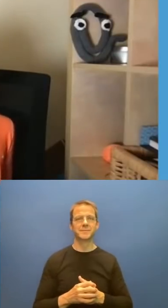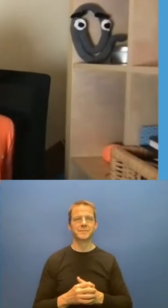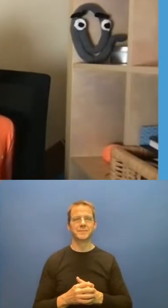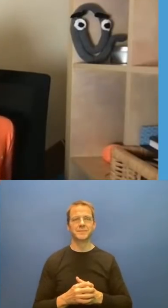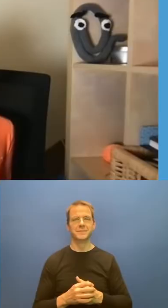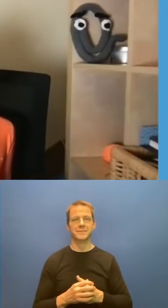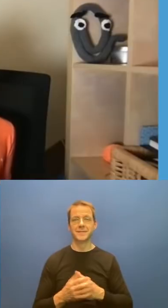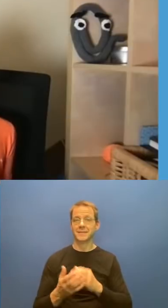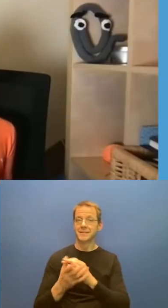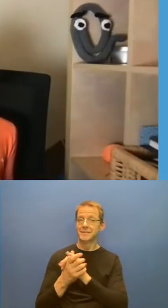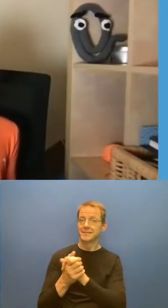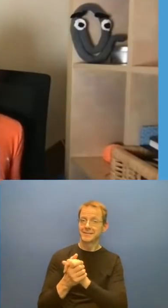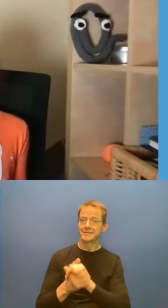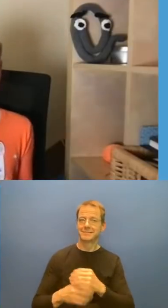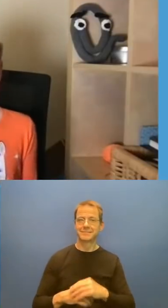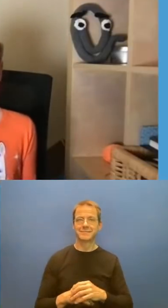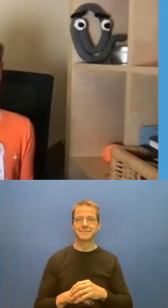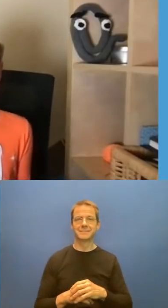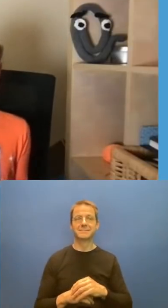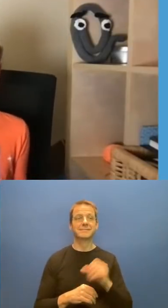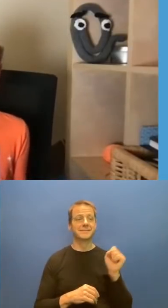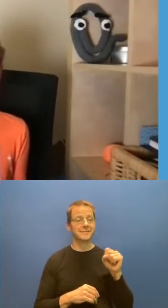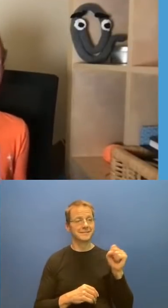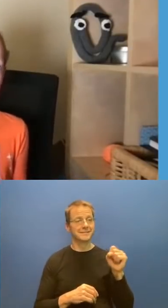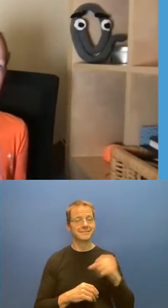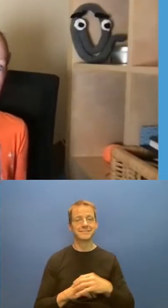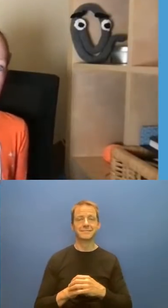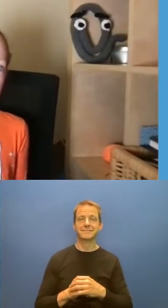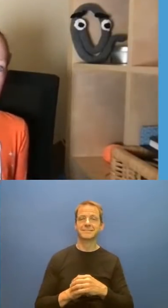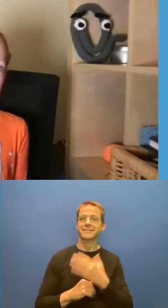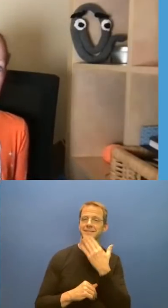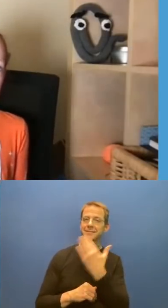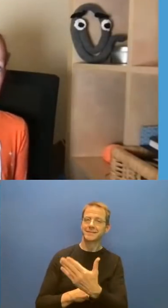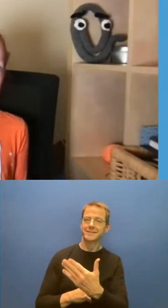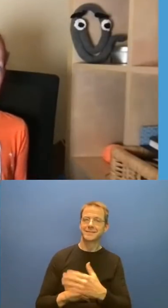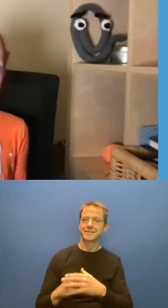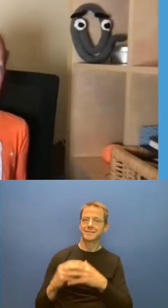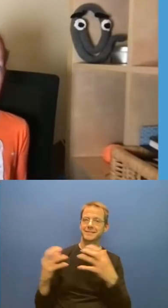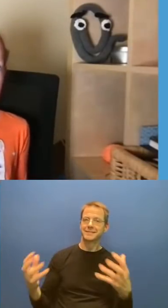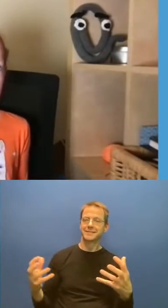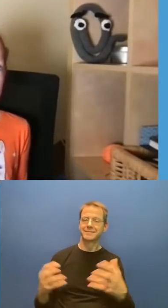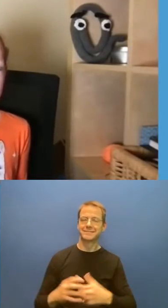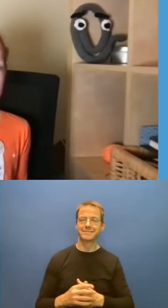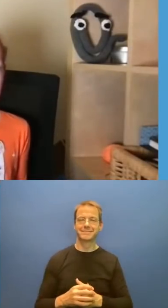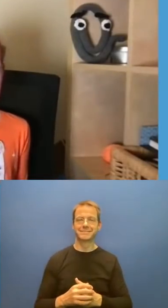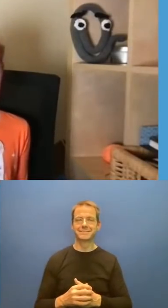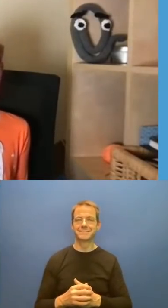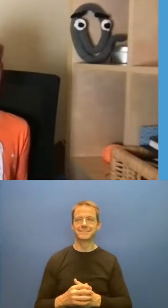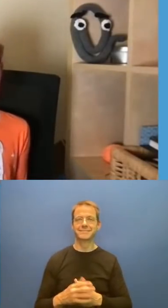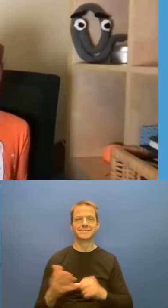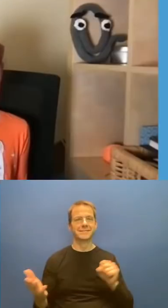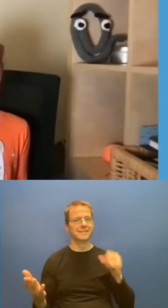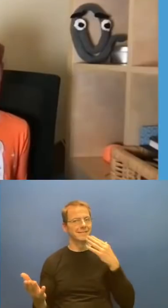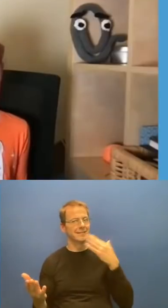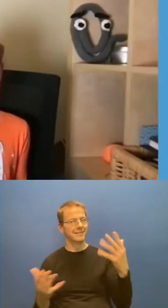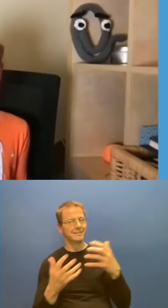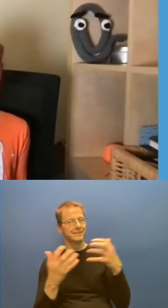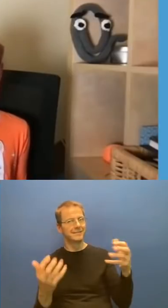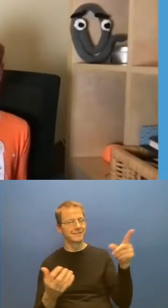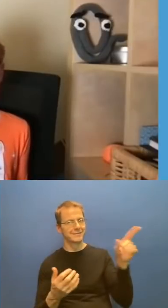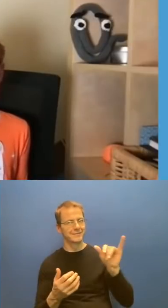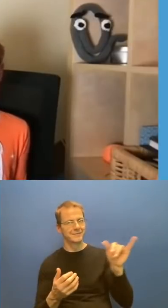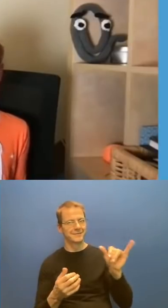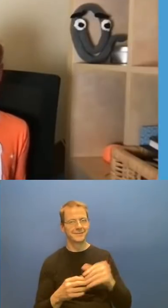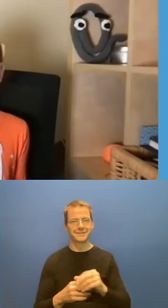so much. Yeah, thanks to you too. Oh, thank you again for thanking me. Lovely. It's just